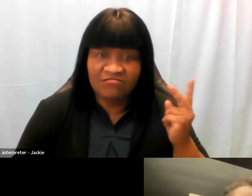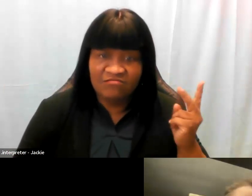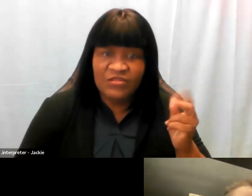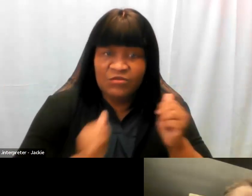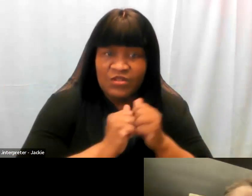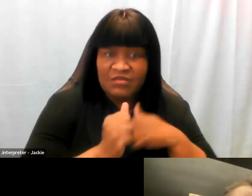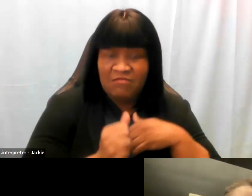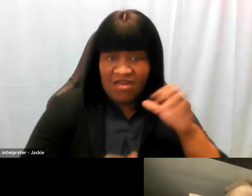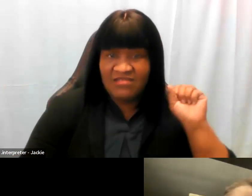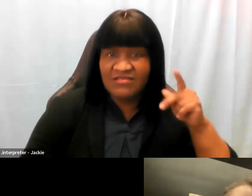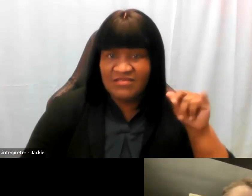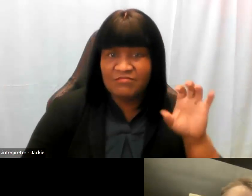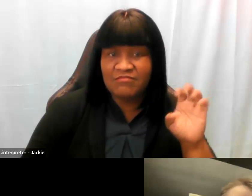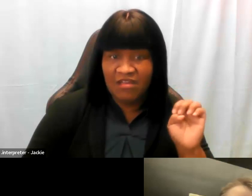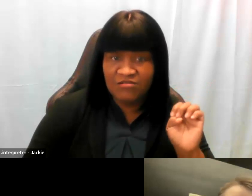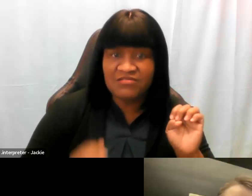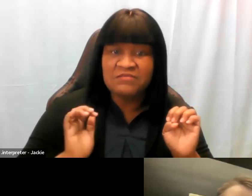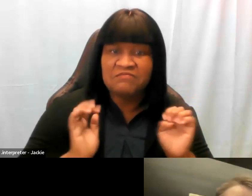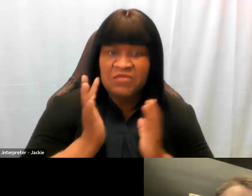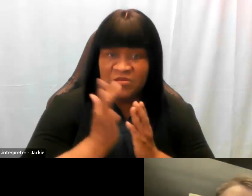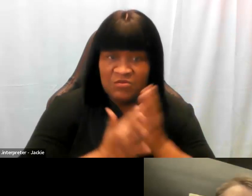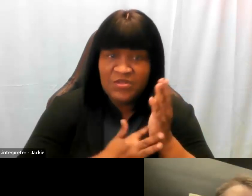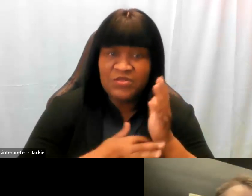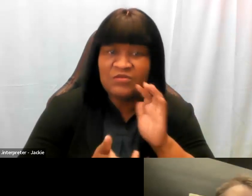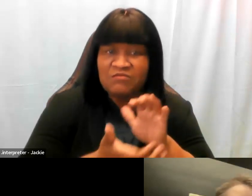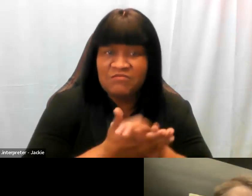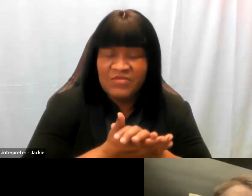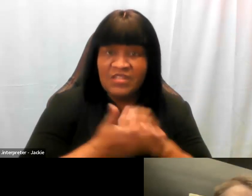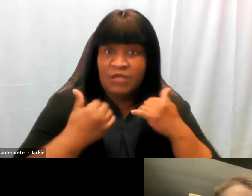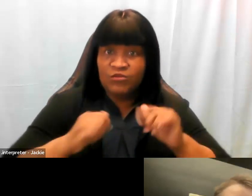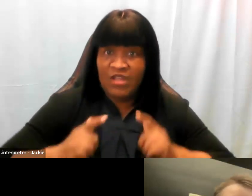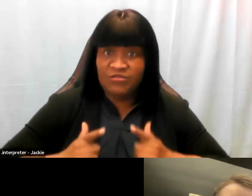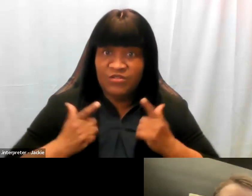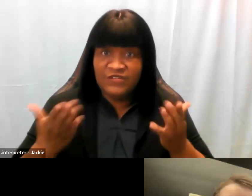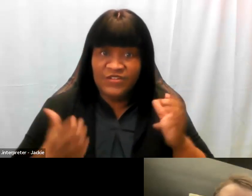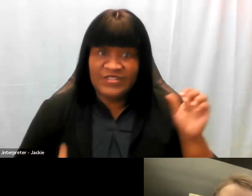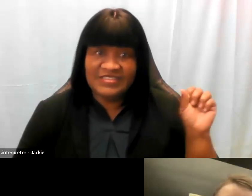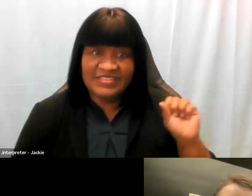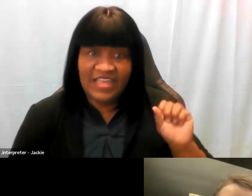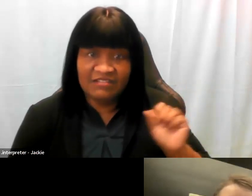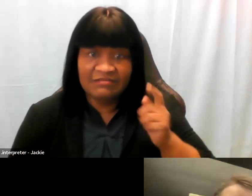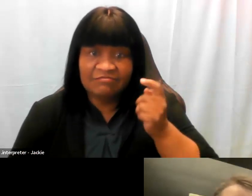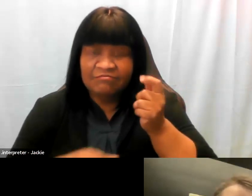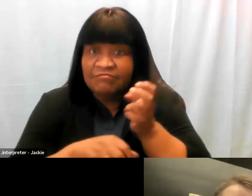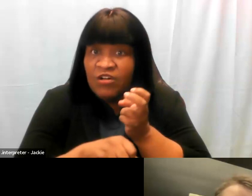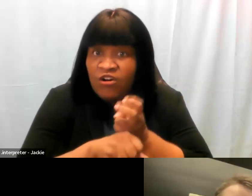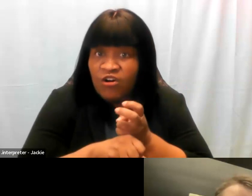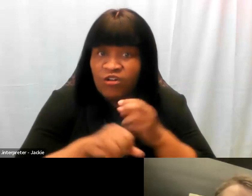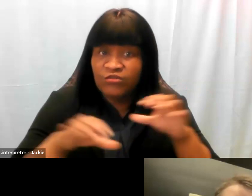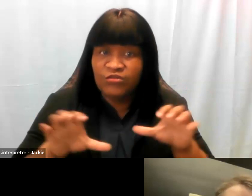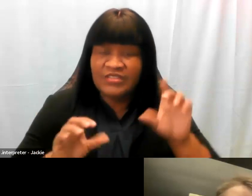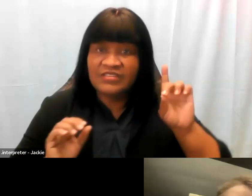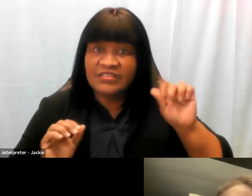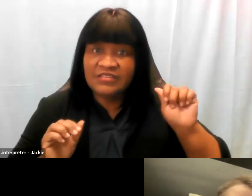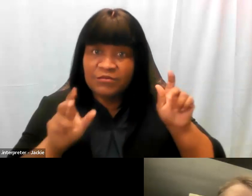process, I have left that marriage, and I am trying to live in Seattle, and wow, it's really hard to do as a disabled